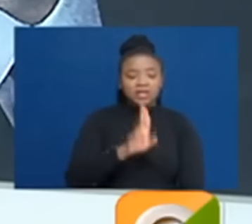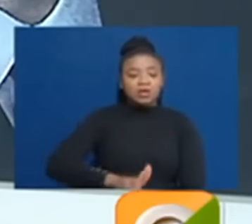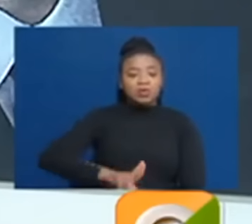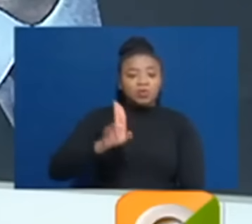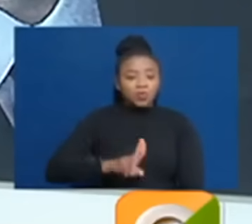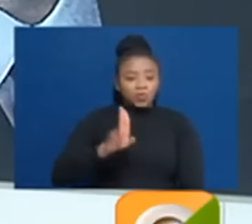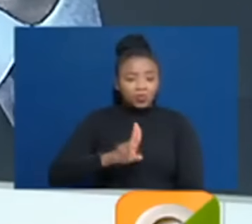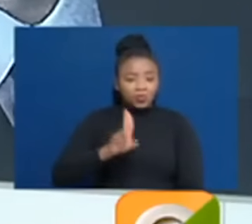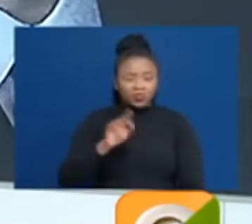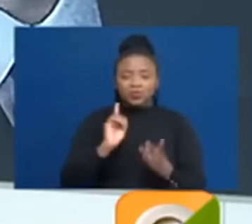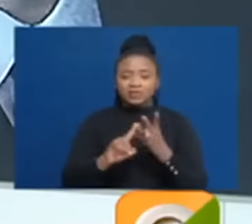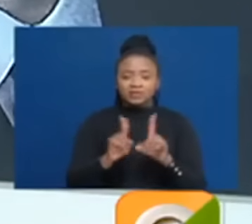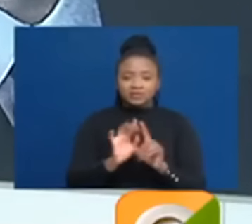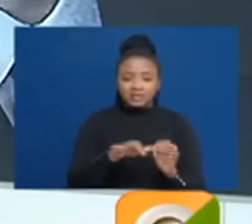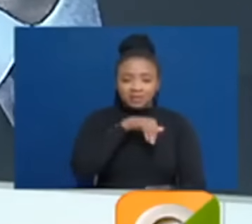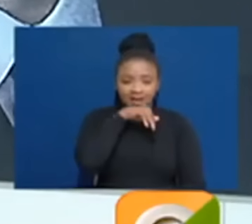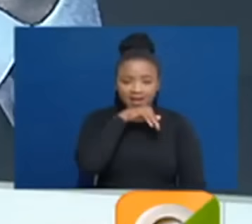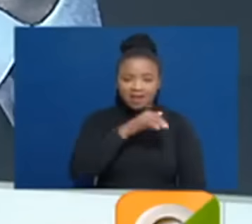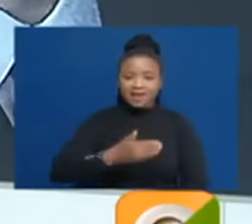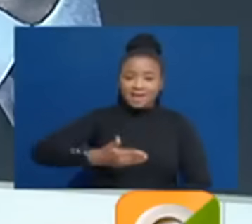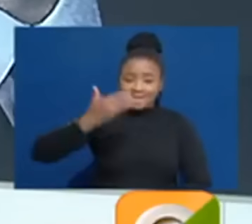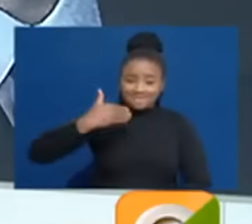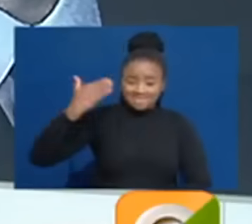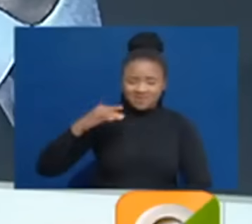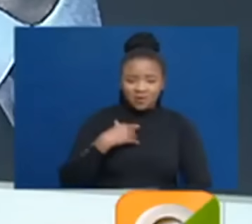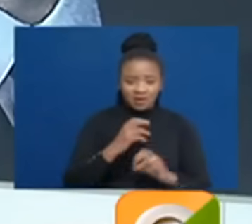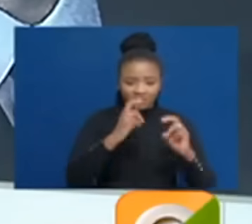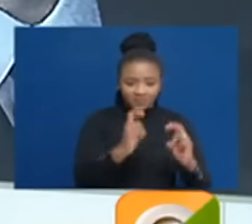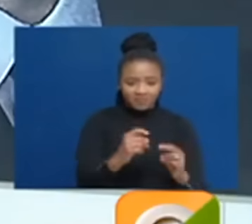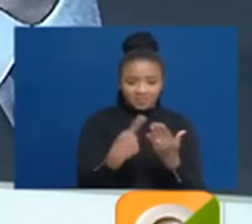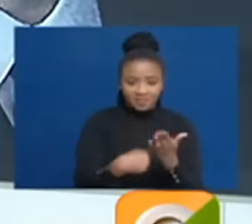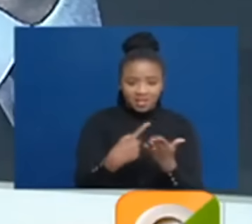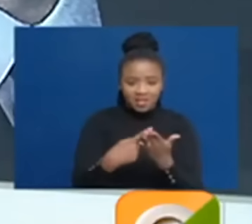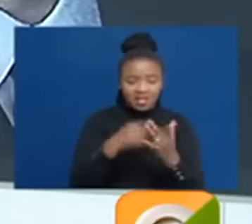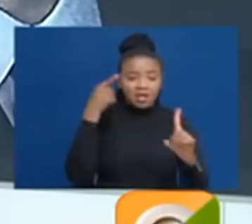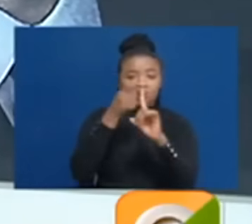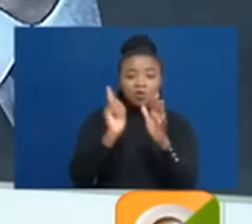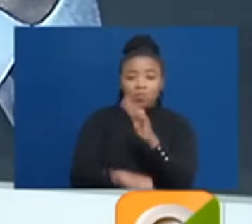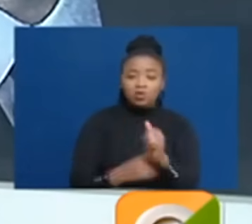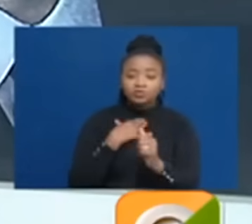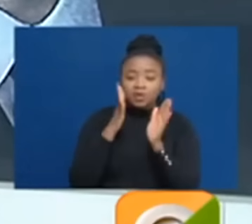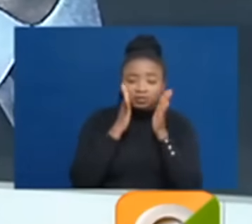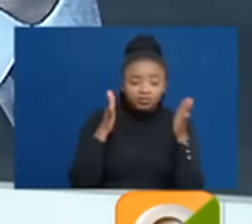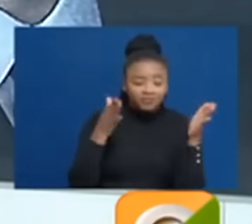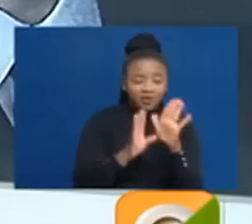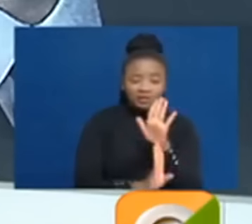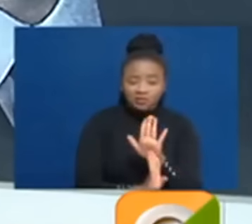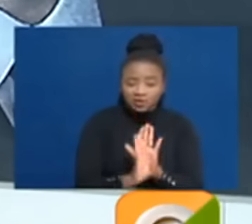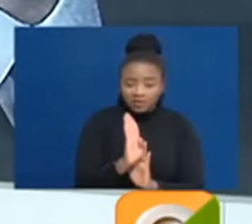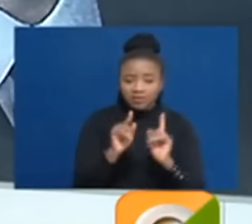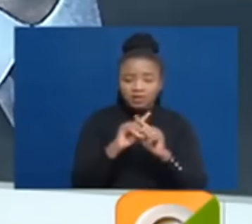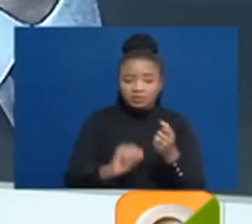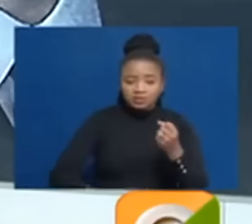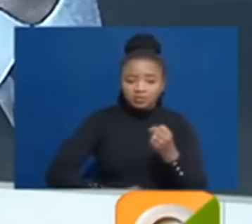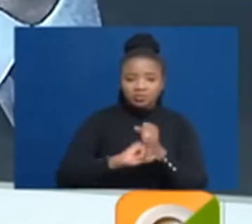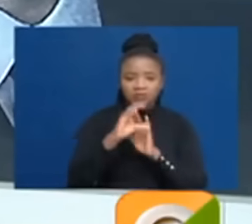and also Azimio leader Raila Odinga, which handlers say focused on development and the upholding of the